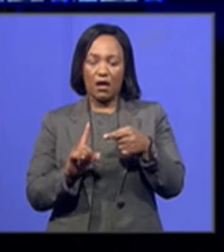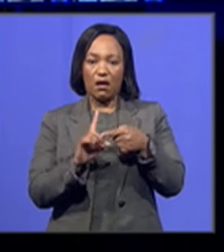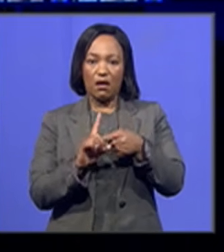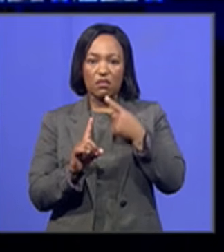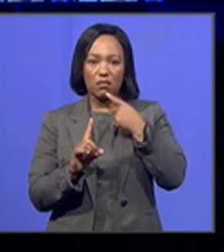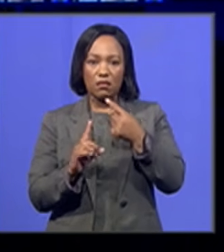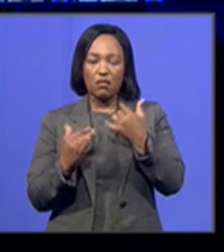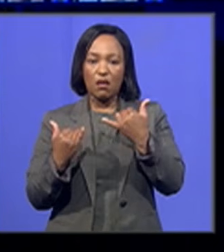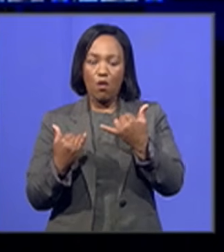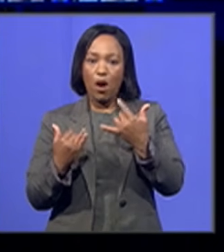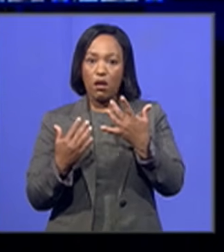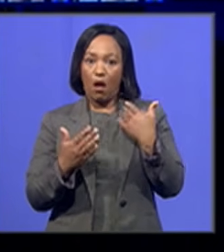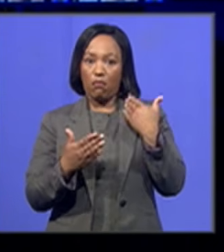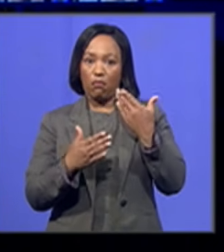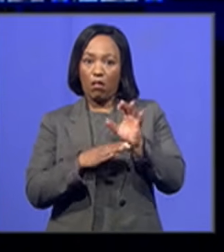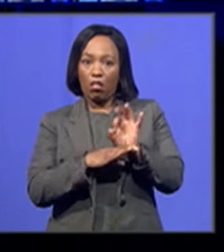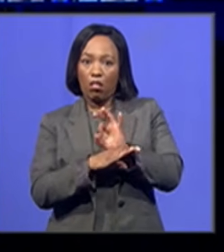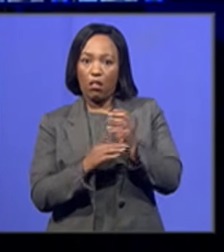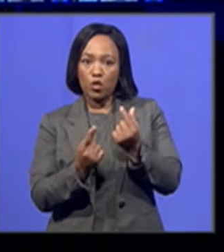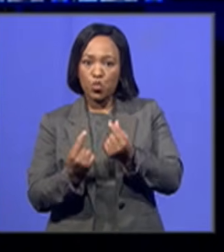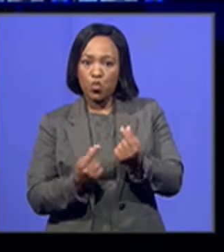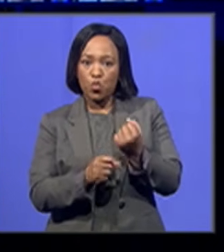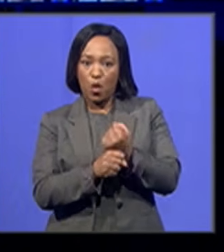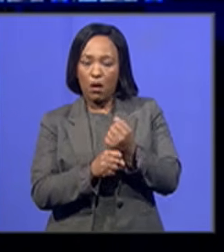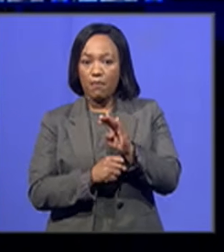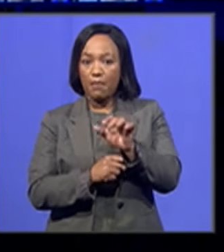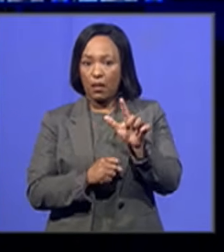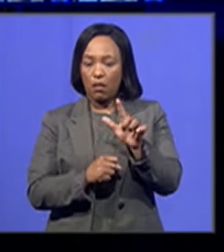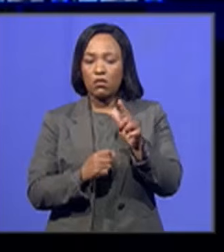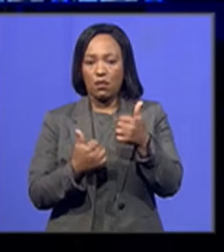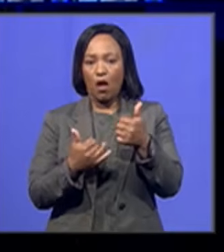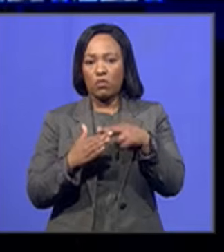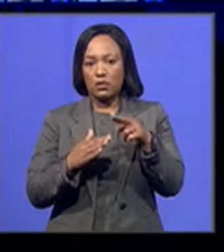beha ditholwana tse molemo tsamaisong ya bomasepala.